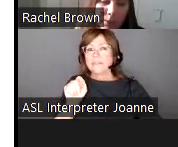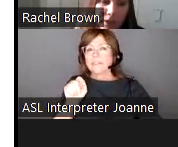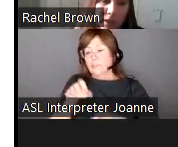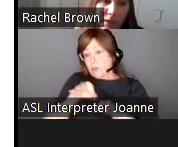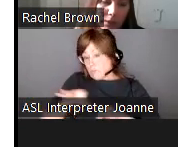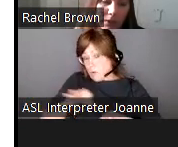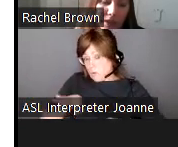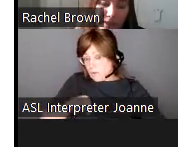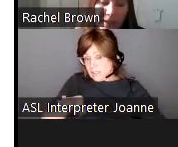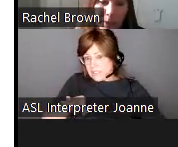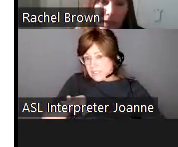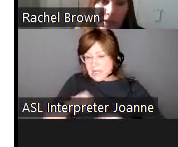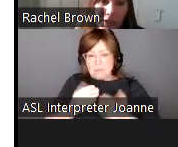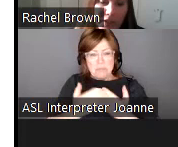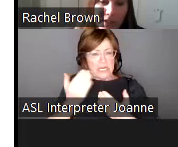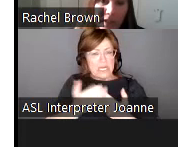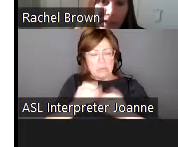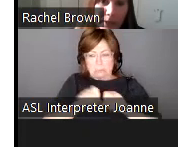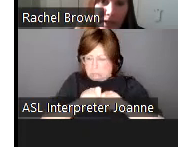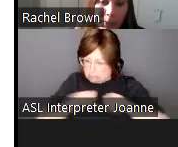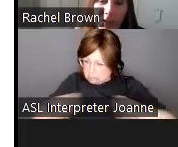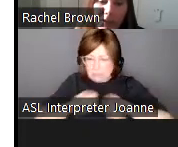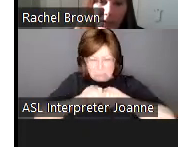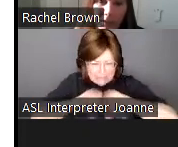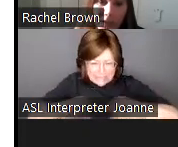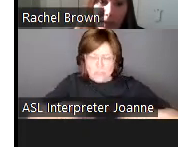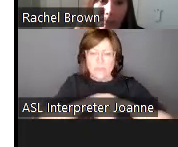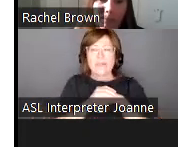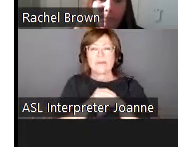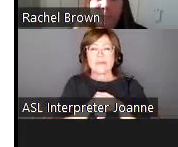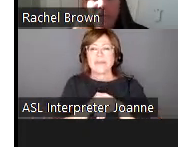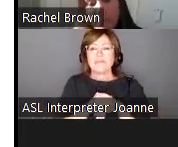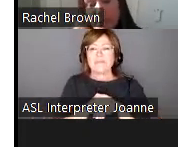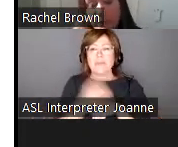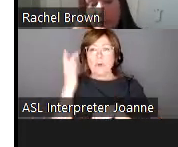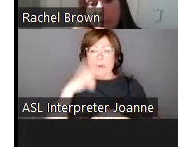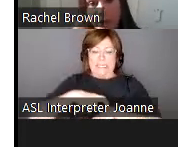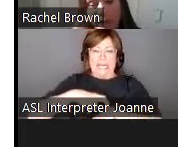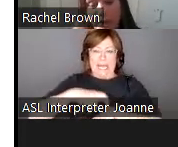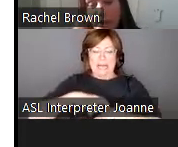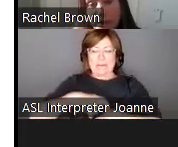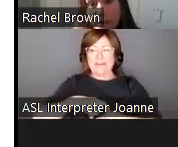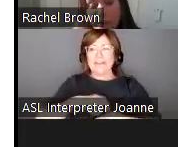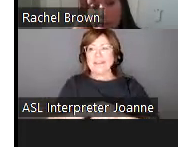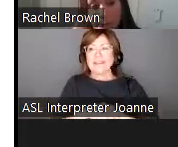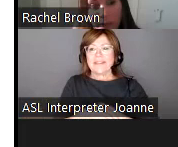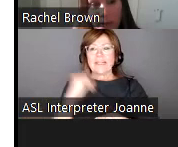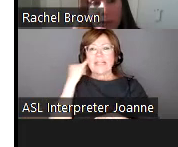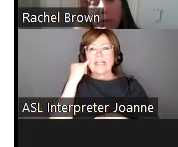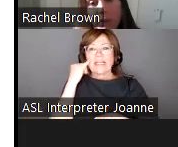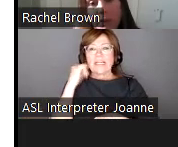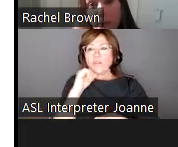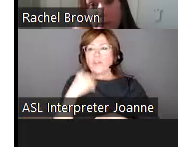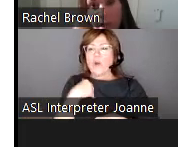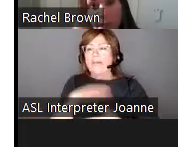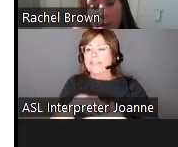a really easy way to just get it out there when you don't have time, especially if you don't have any scheduling software